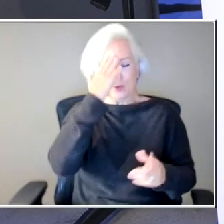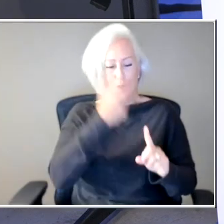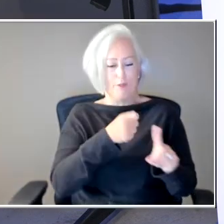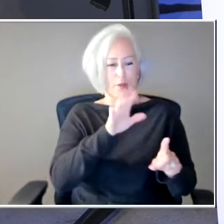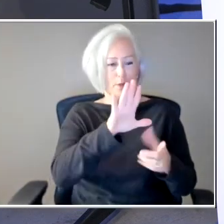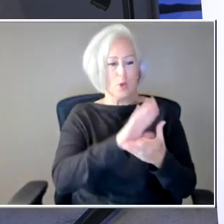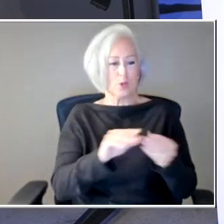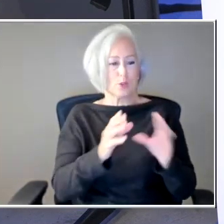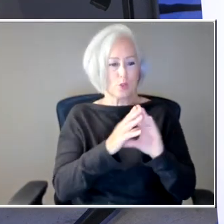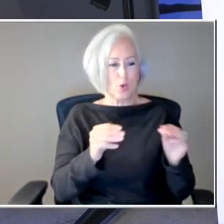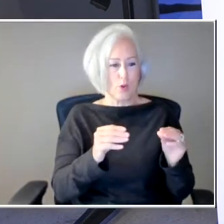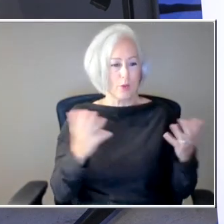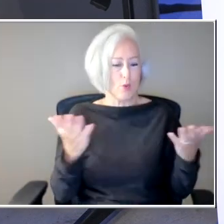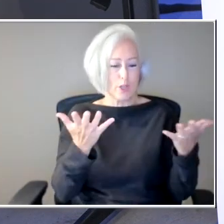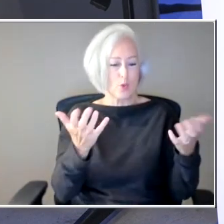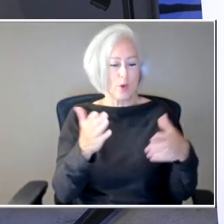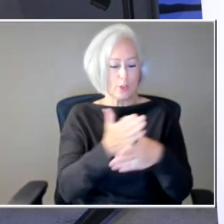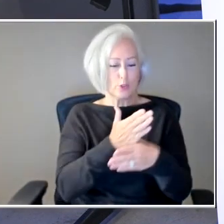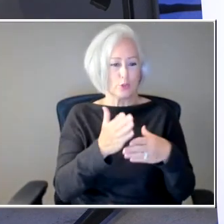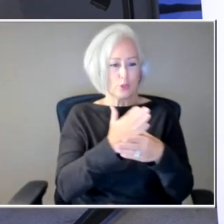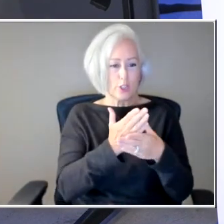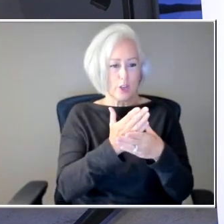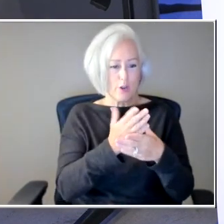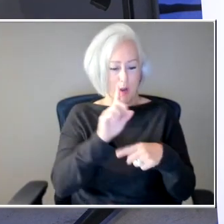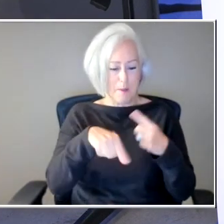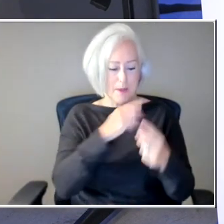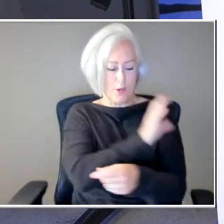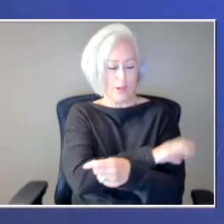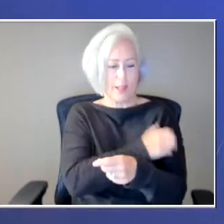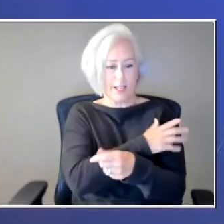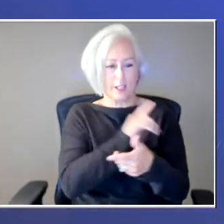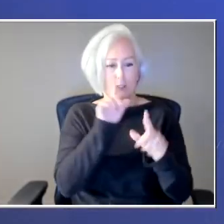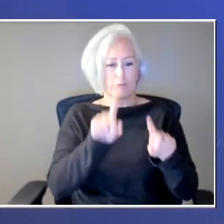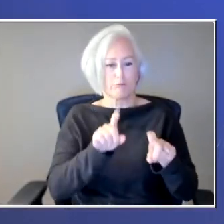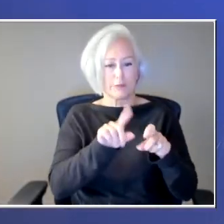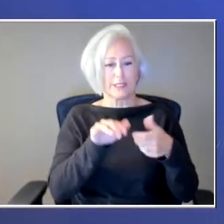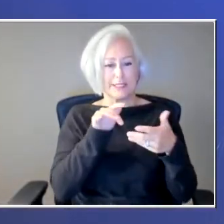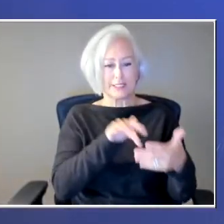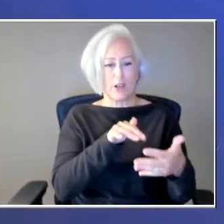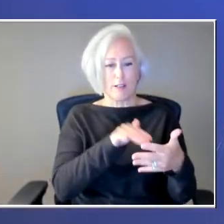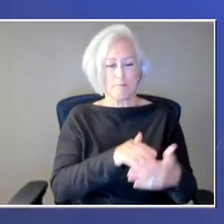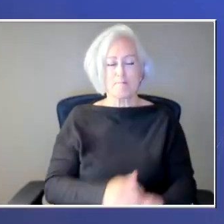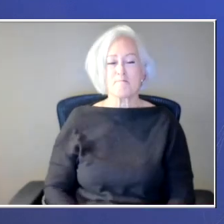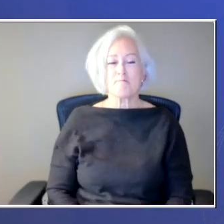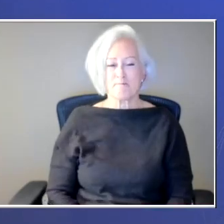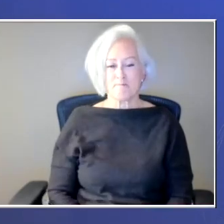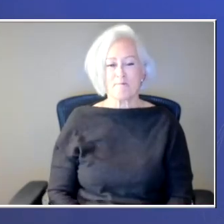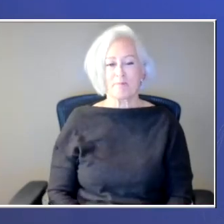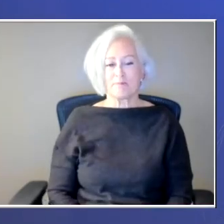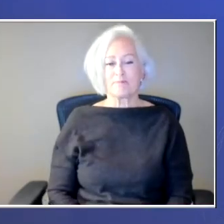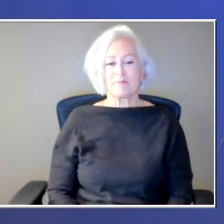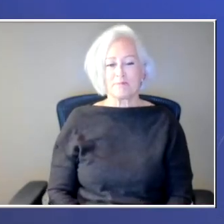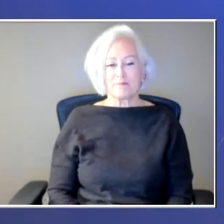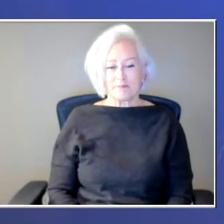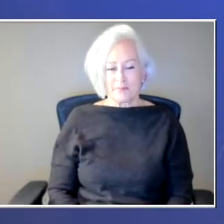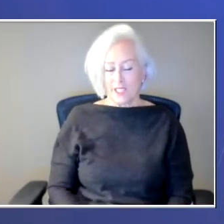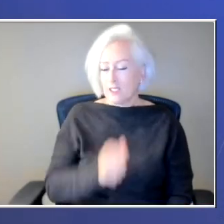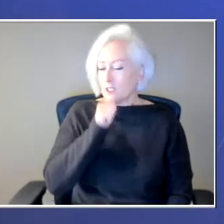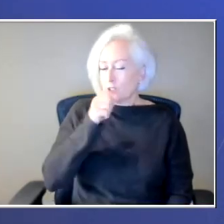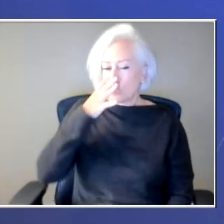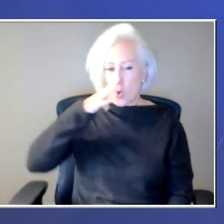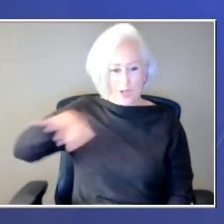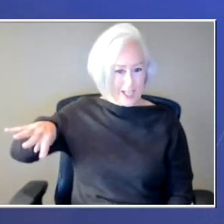the importance of entering into clinical trials? I think the takeaway would be, don't ignore like